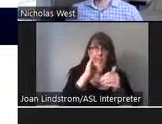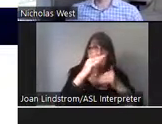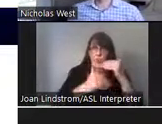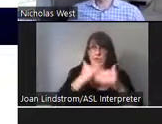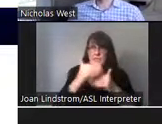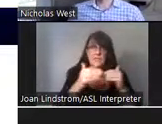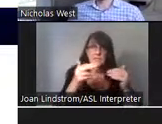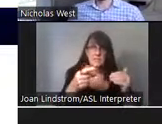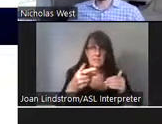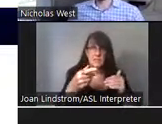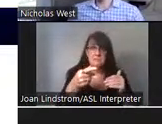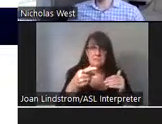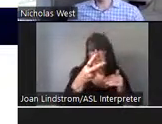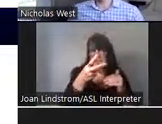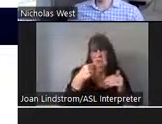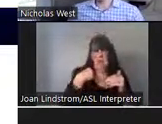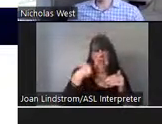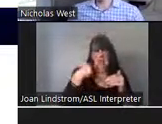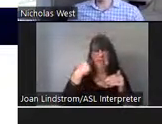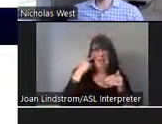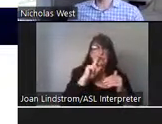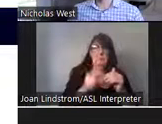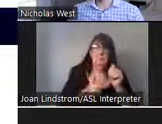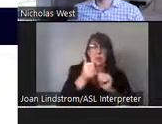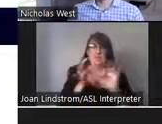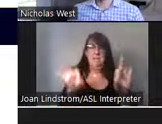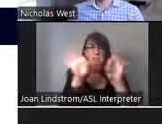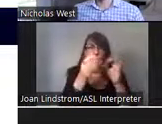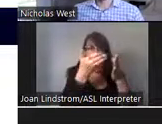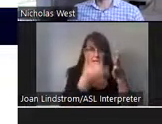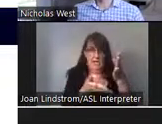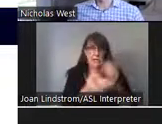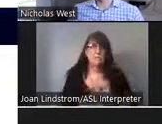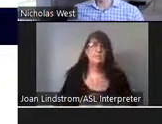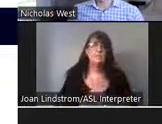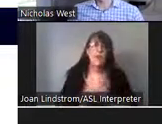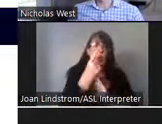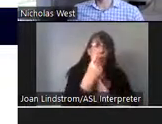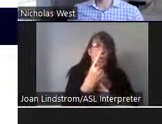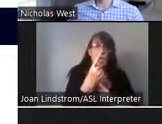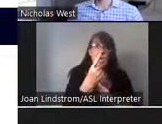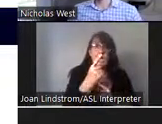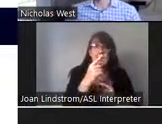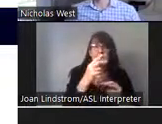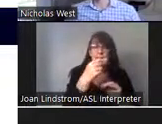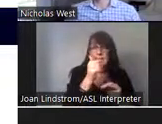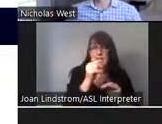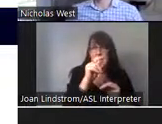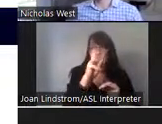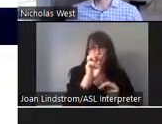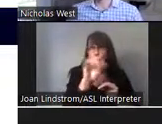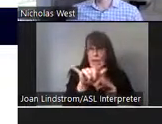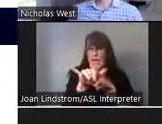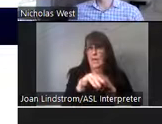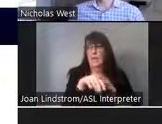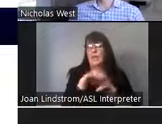The slide I've listed a couple that I thought were most relevant, but there's lots more. One being the acquisition gateway, where